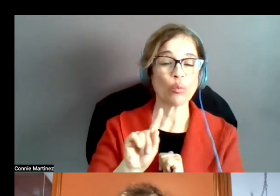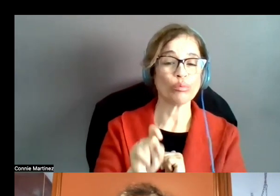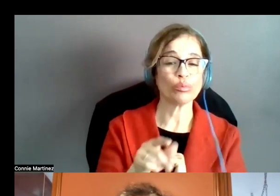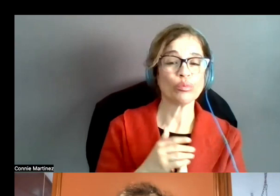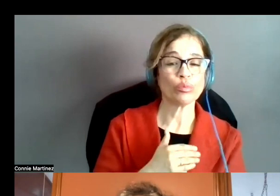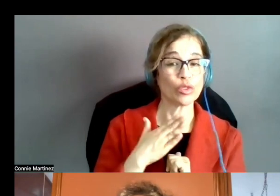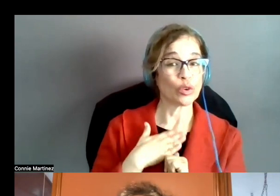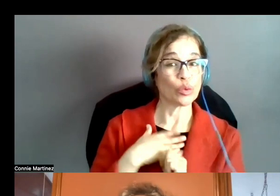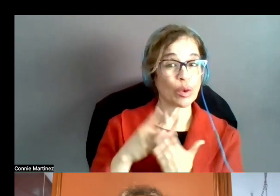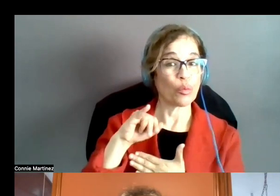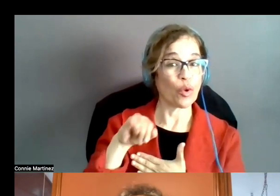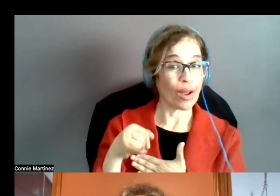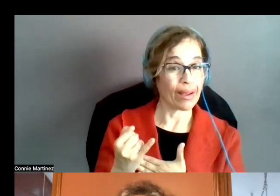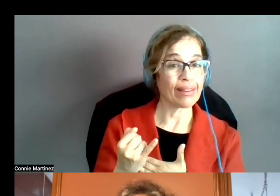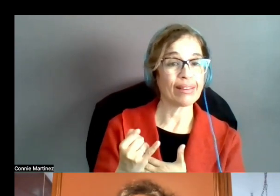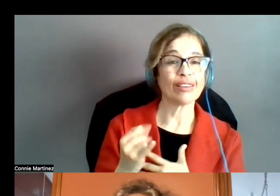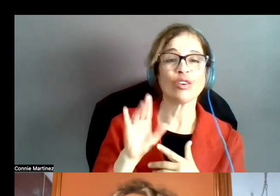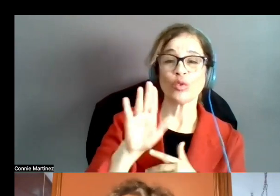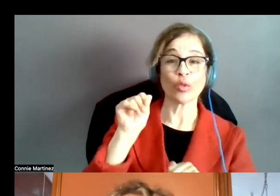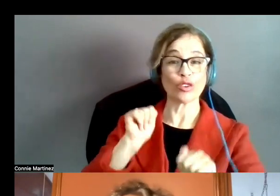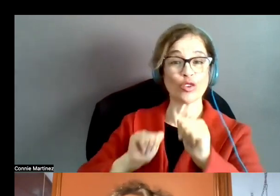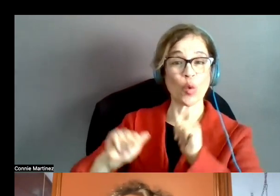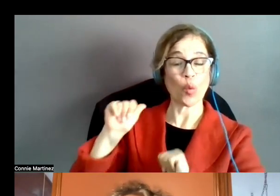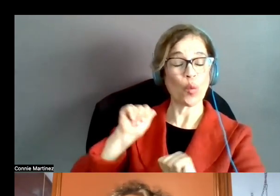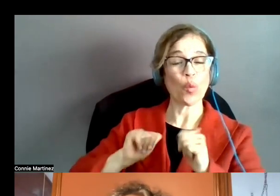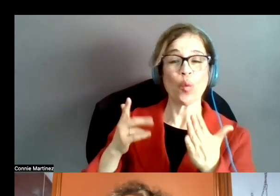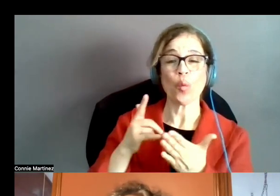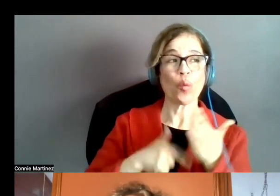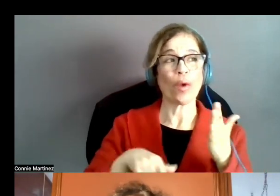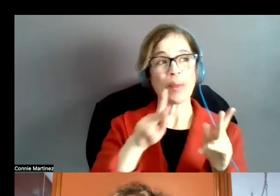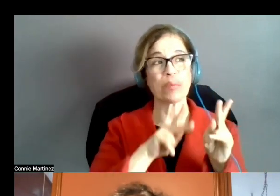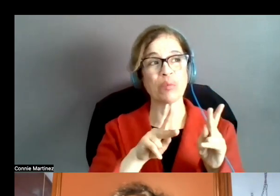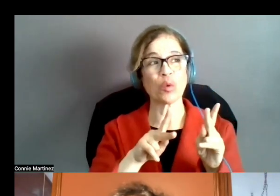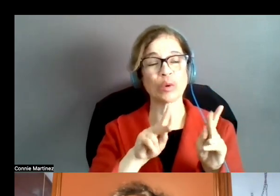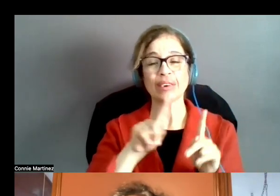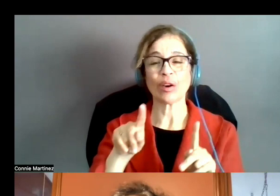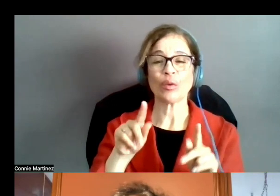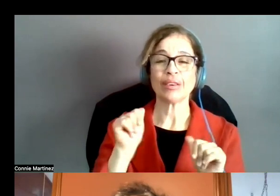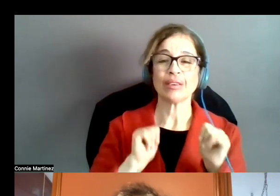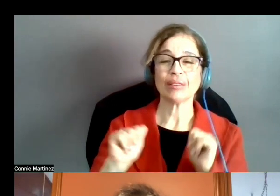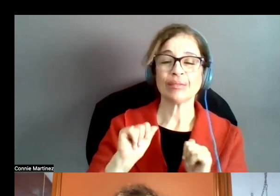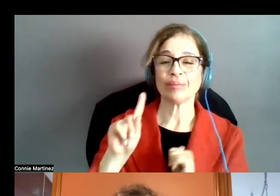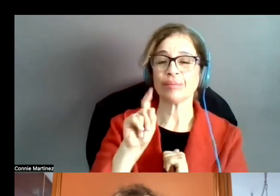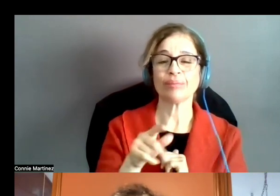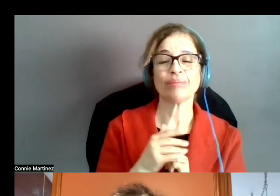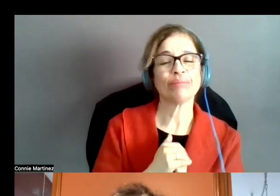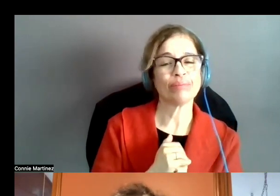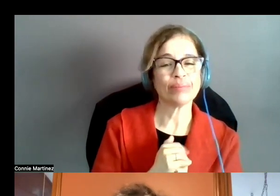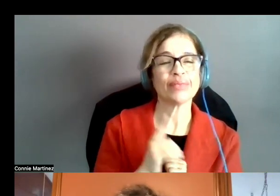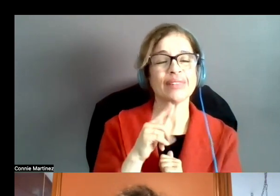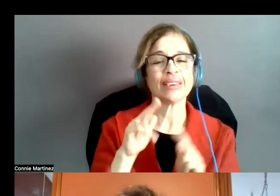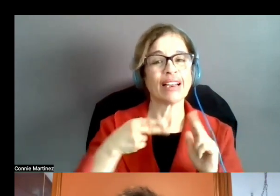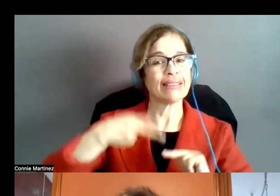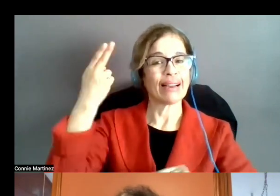To the project, they get involved. The show, what they should expect when they come to the show. Oh, they should expect